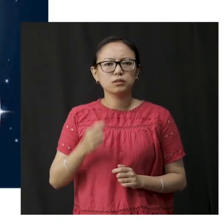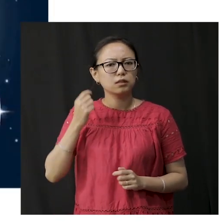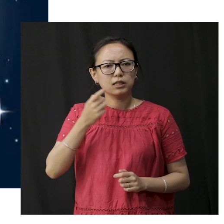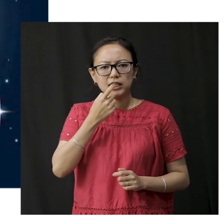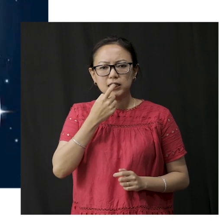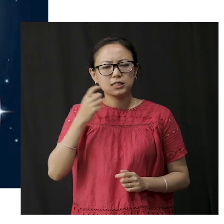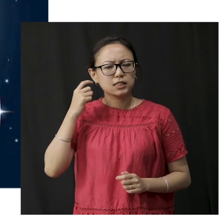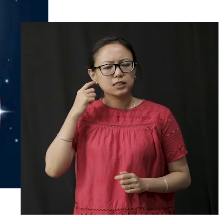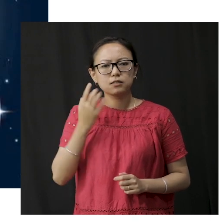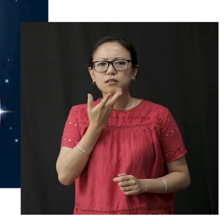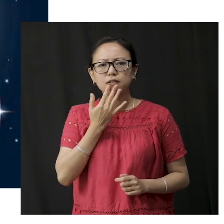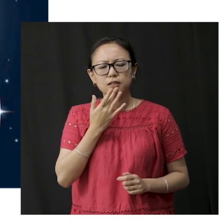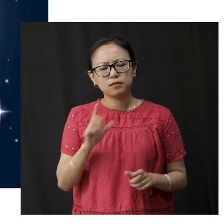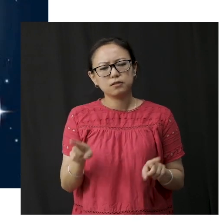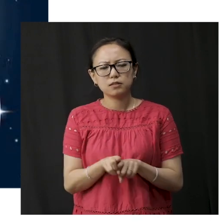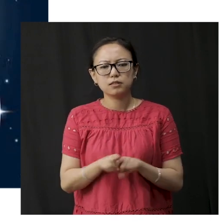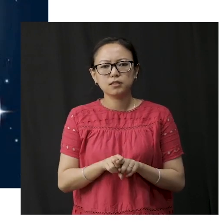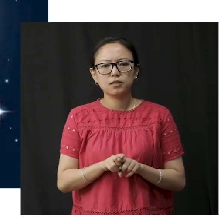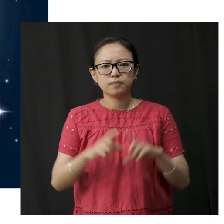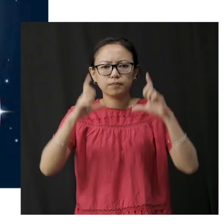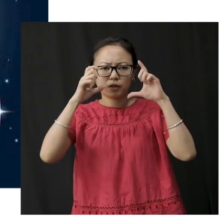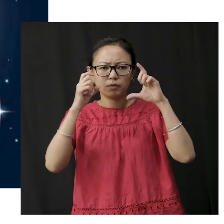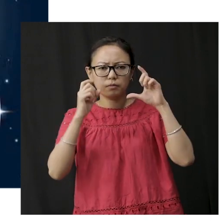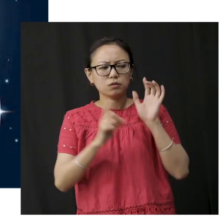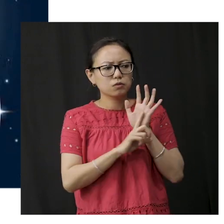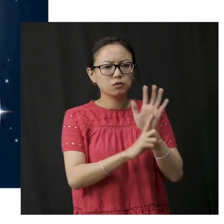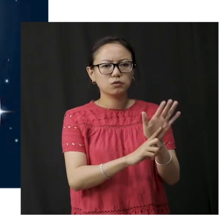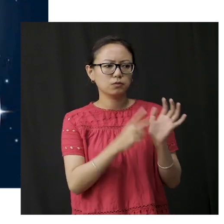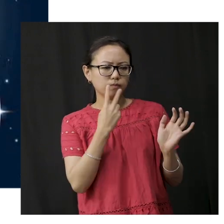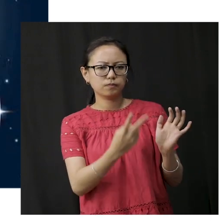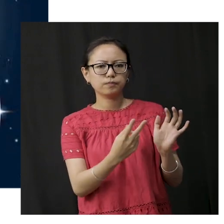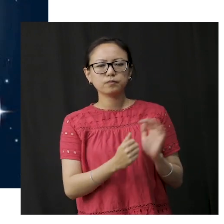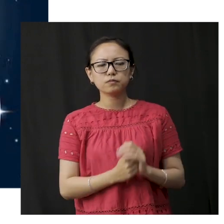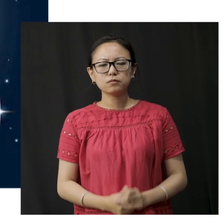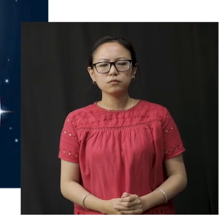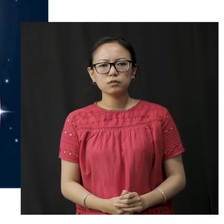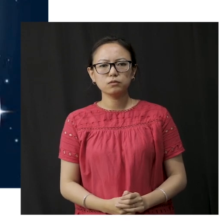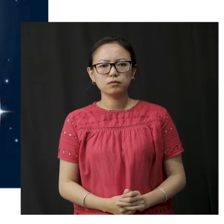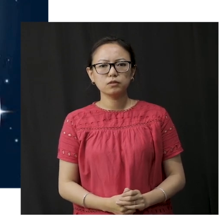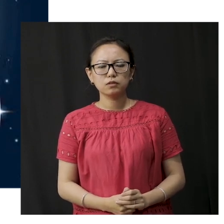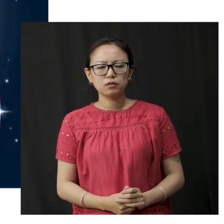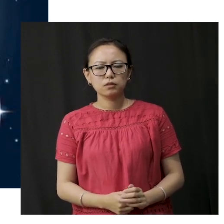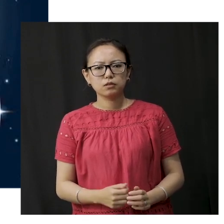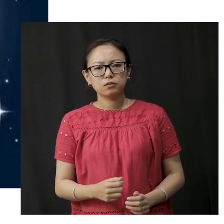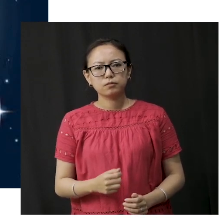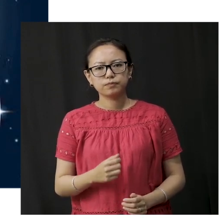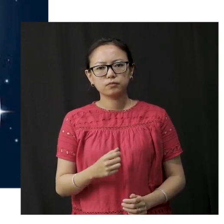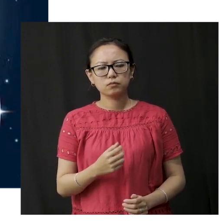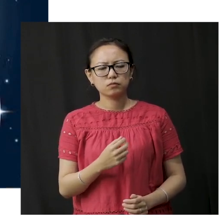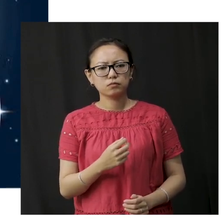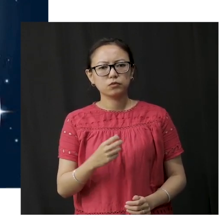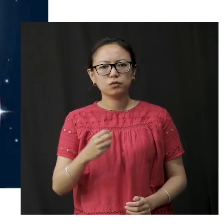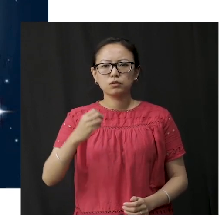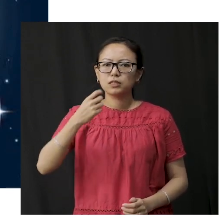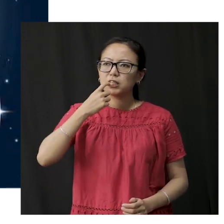moon, and here we can all see the picture of a moon. And when you see the moon, what color do